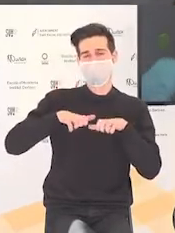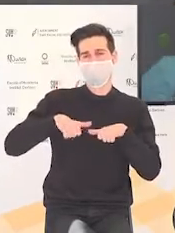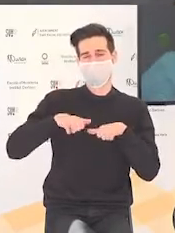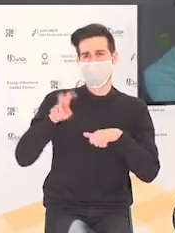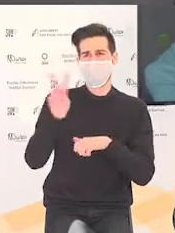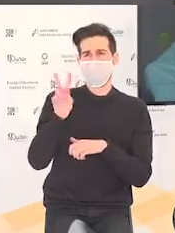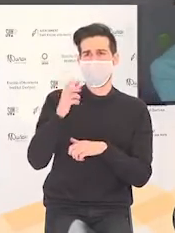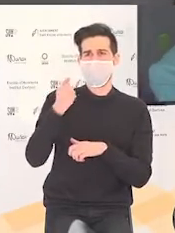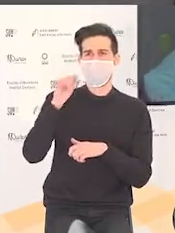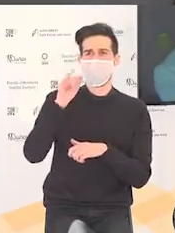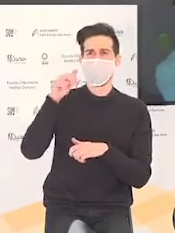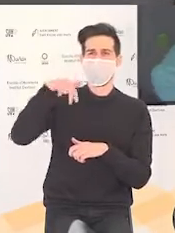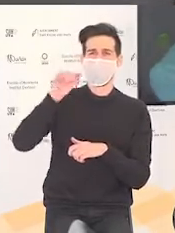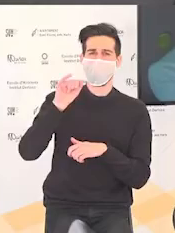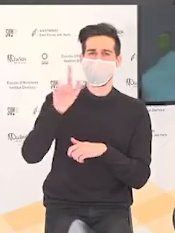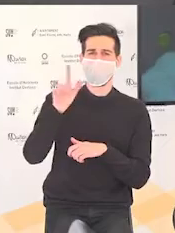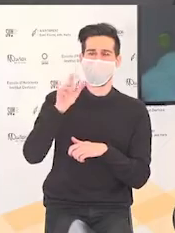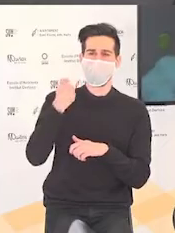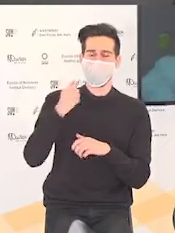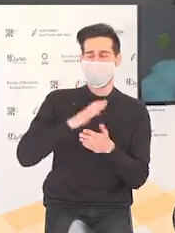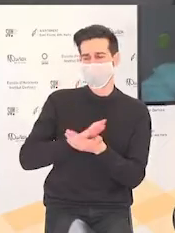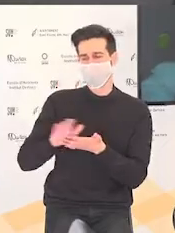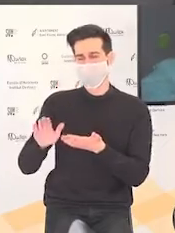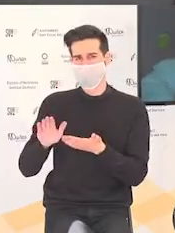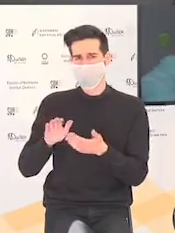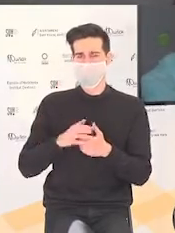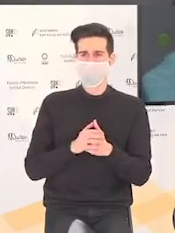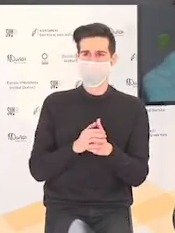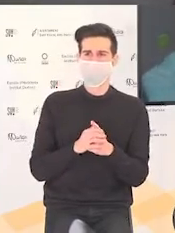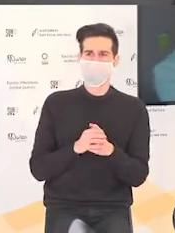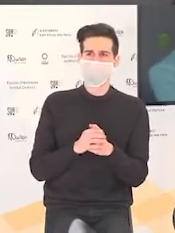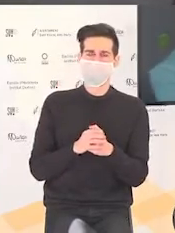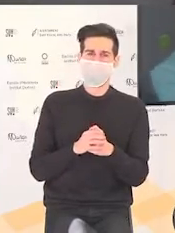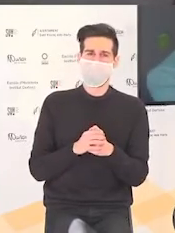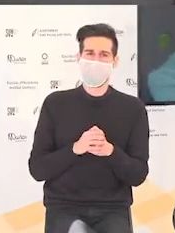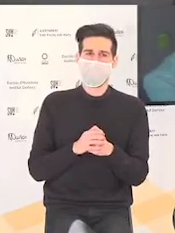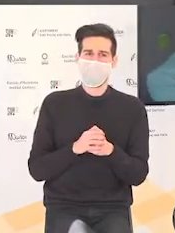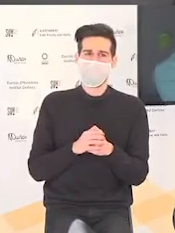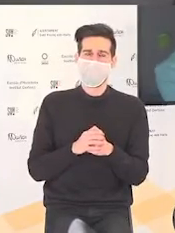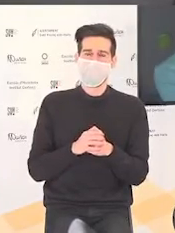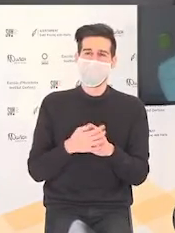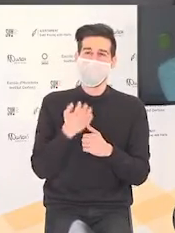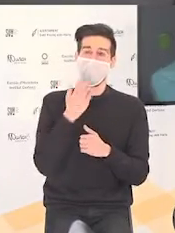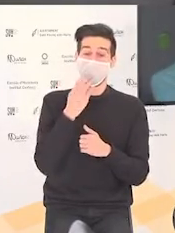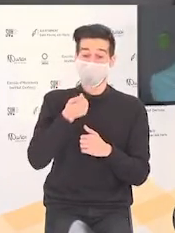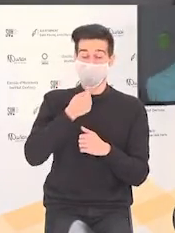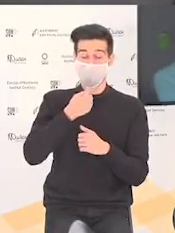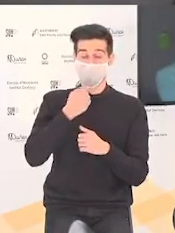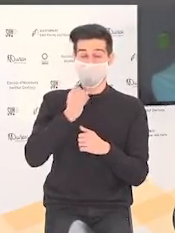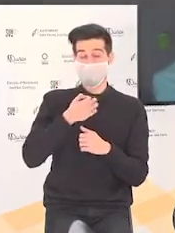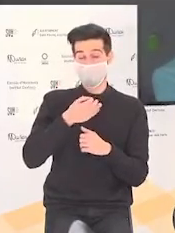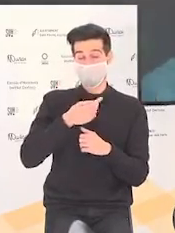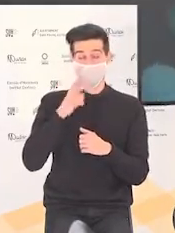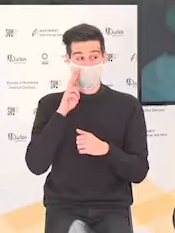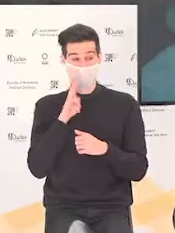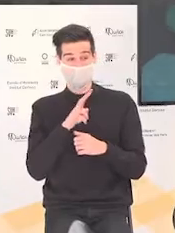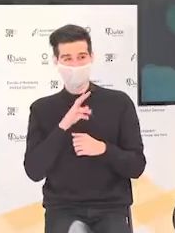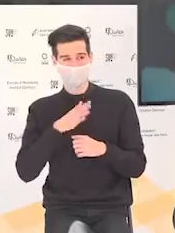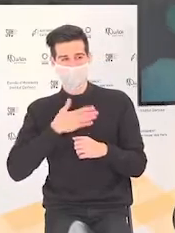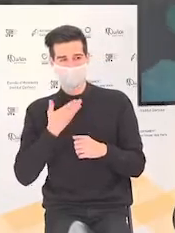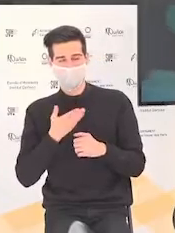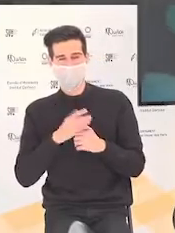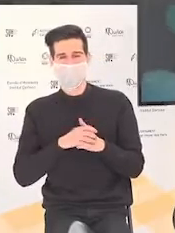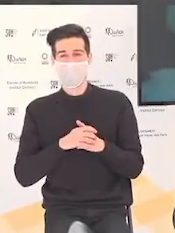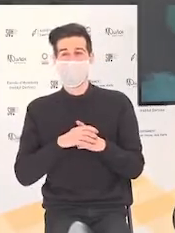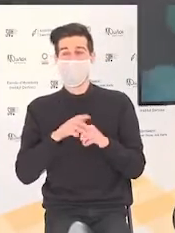el lado. Because you can see here on the edge here. Se lo pueden ver ahí por el lateral. Just to make sure that